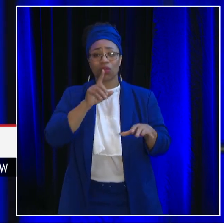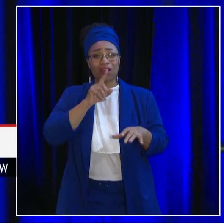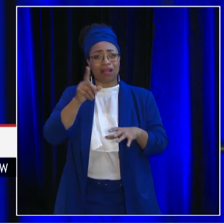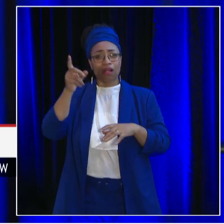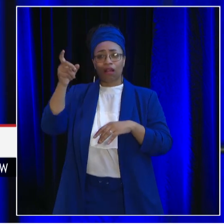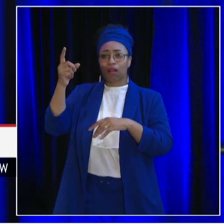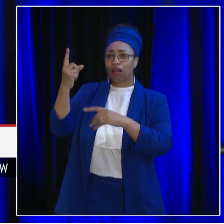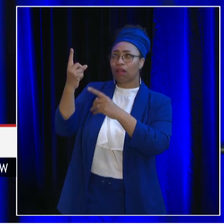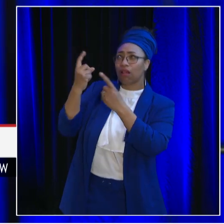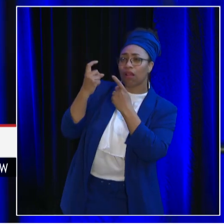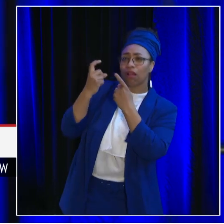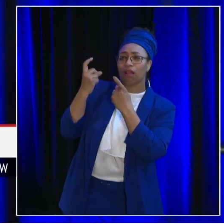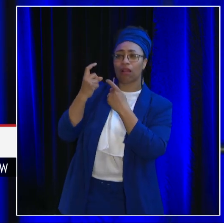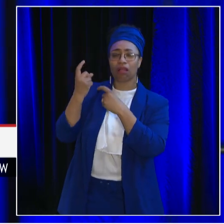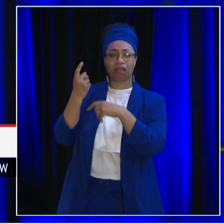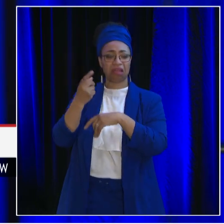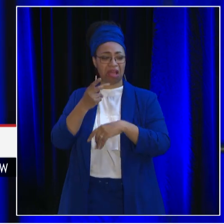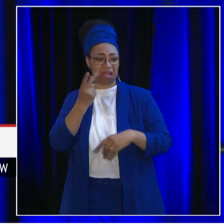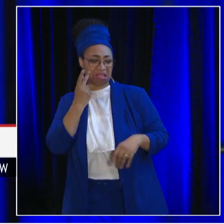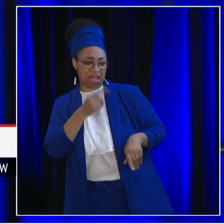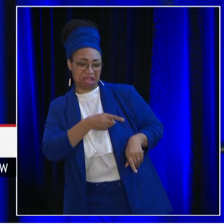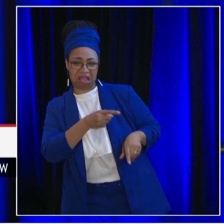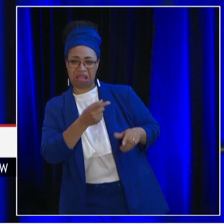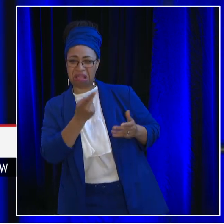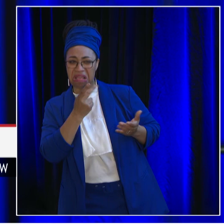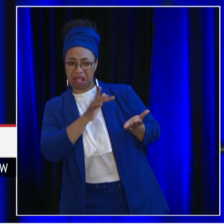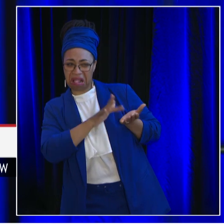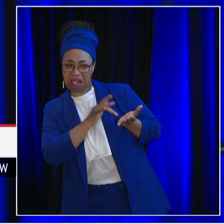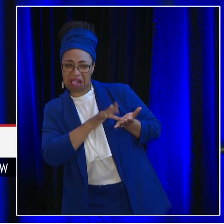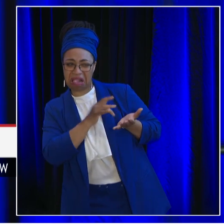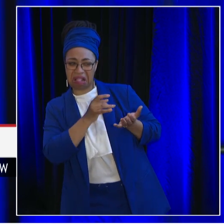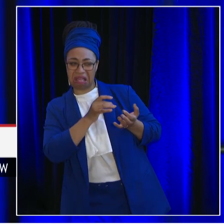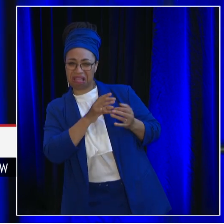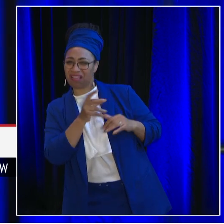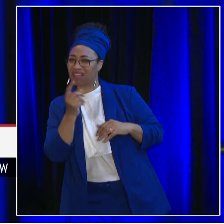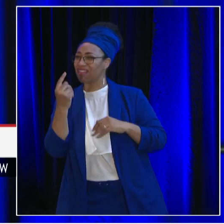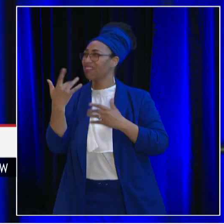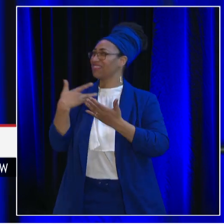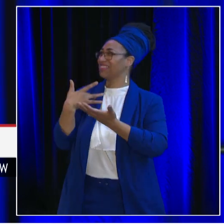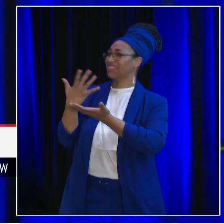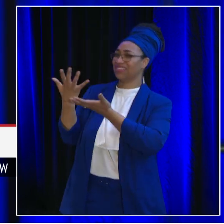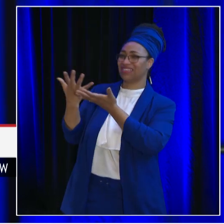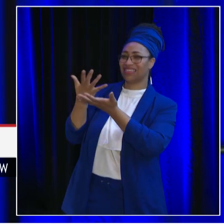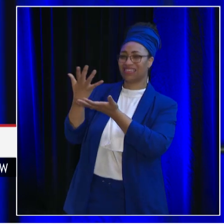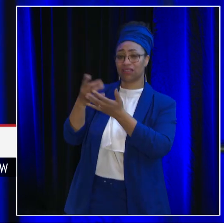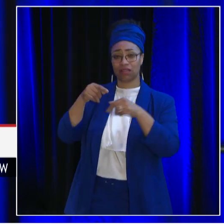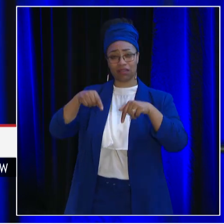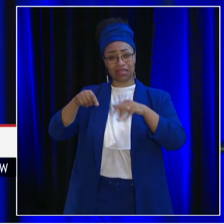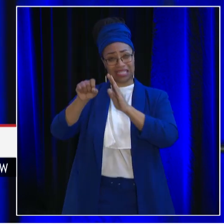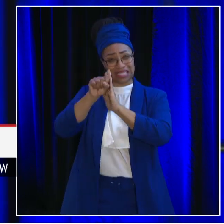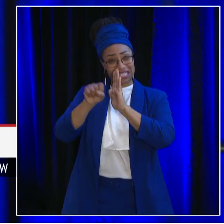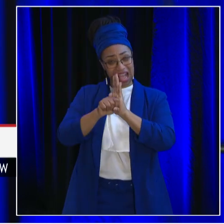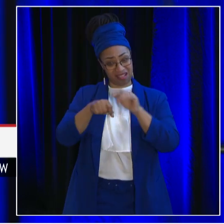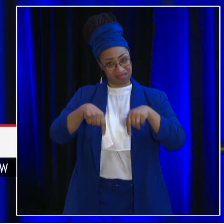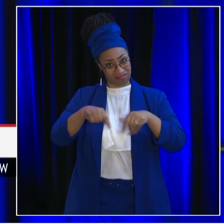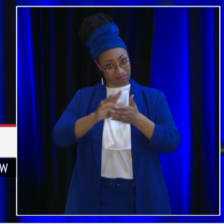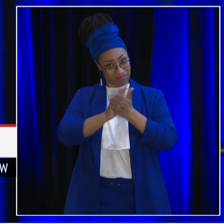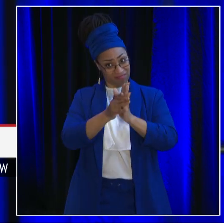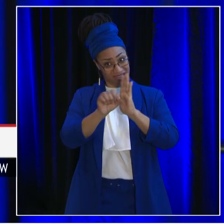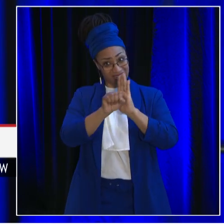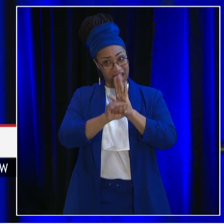causes. Like the fight last year over the revised criminal code, which was nothing more than an effort